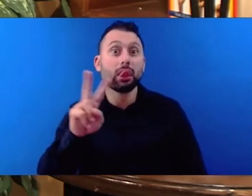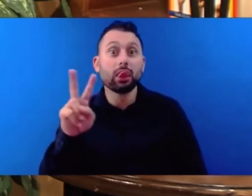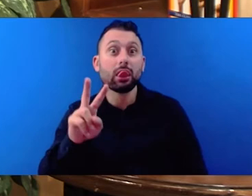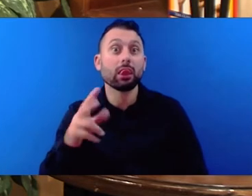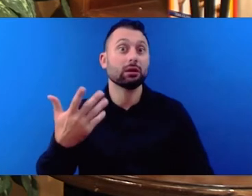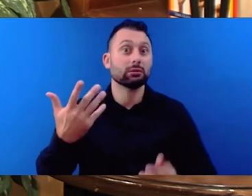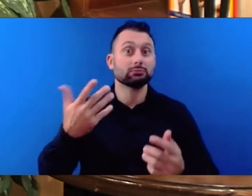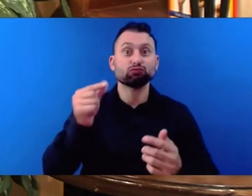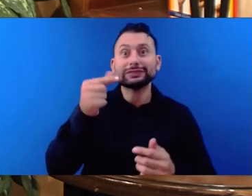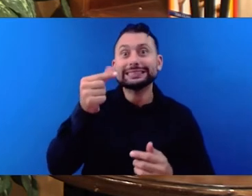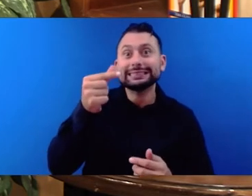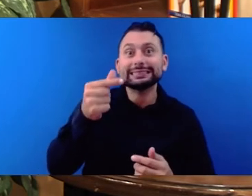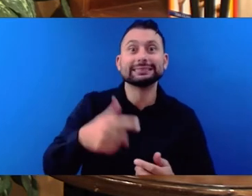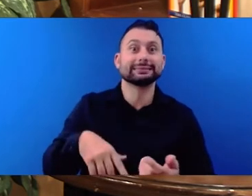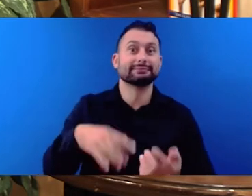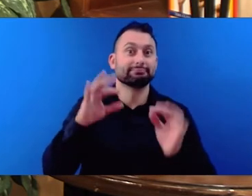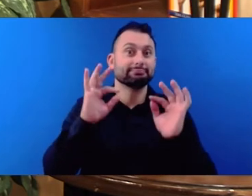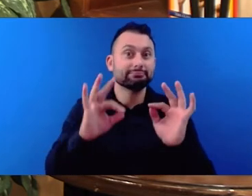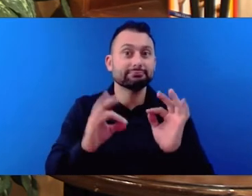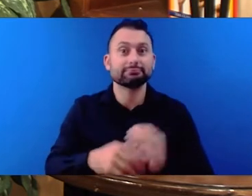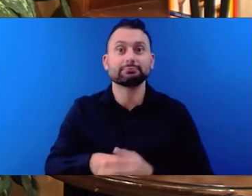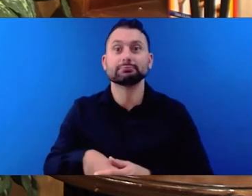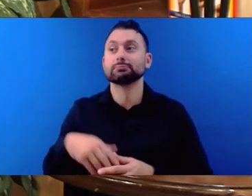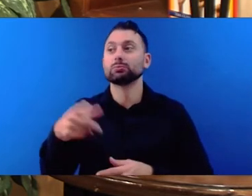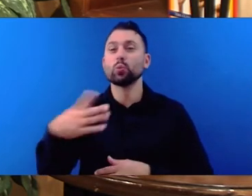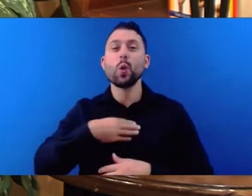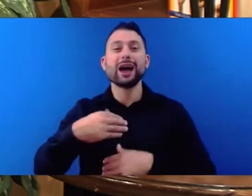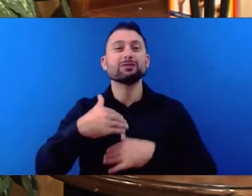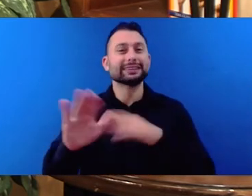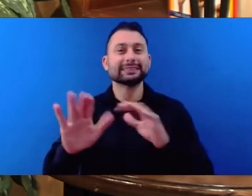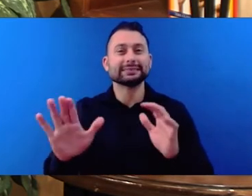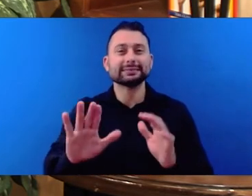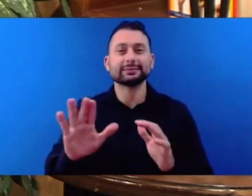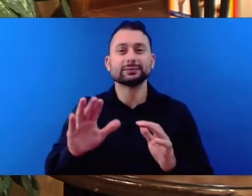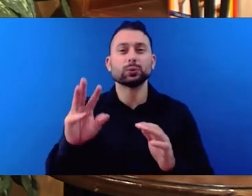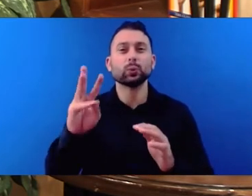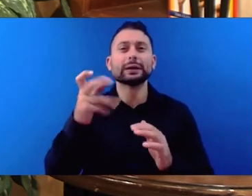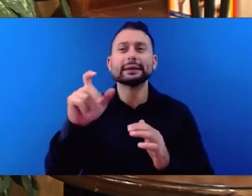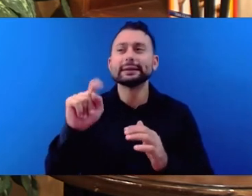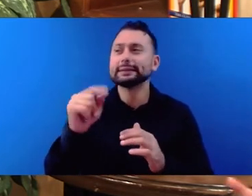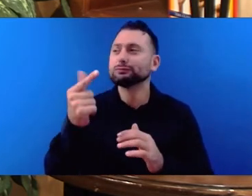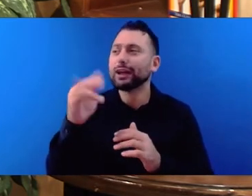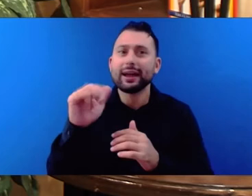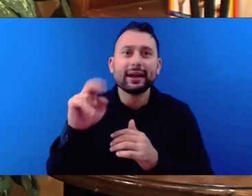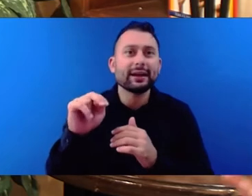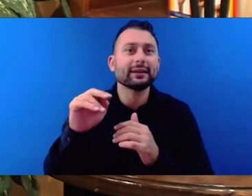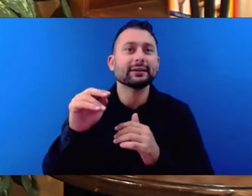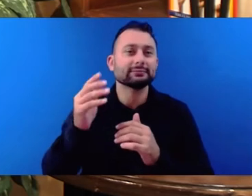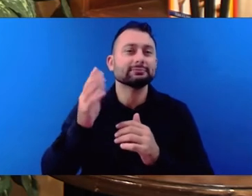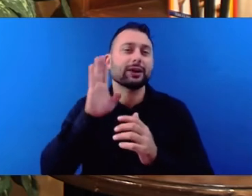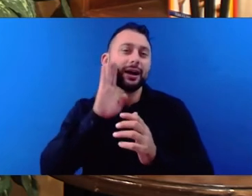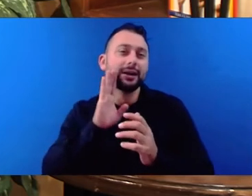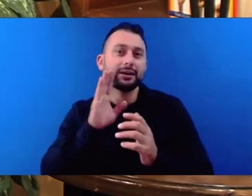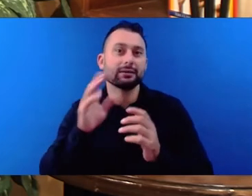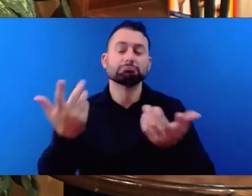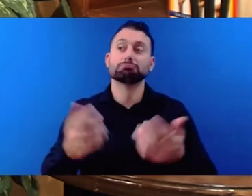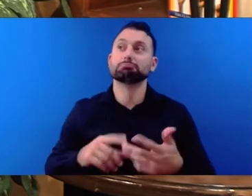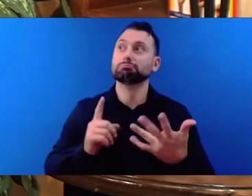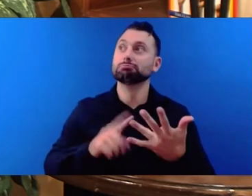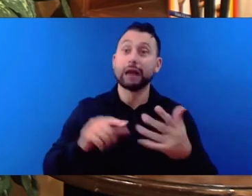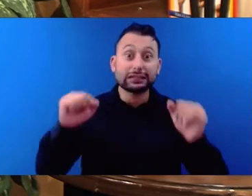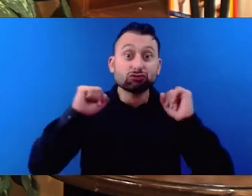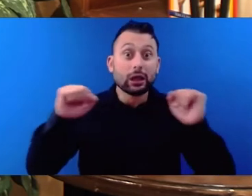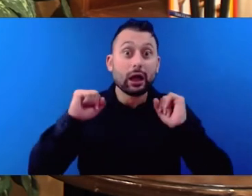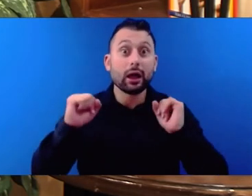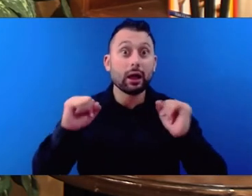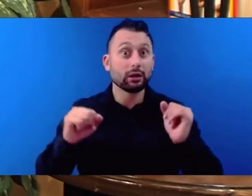as medications, it's really listening to your healthcare provider and having them take a look at the whole clinical picture to decide what